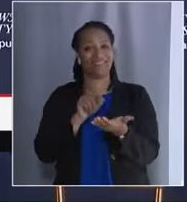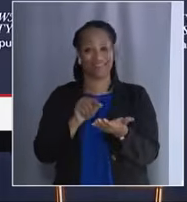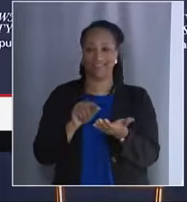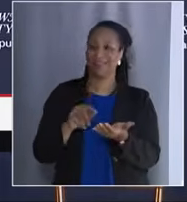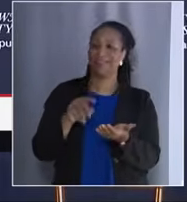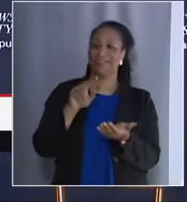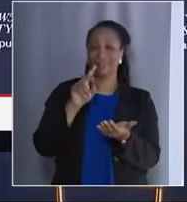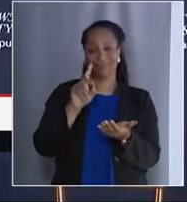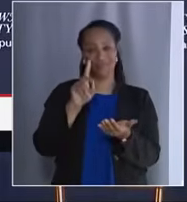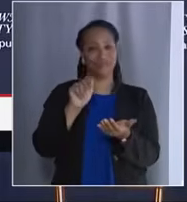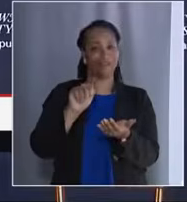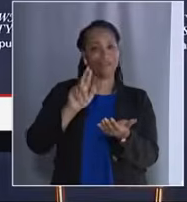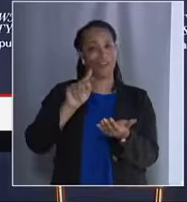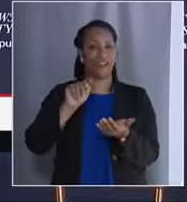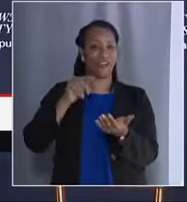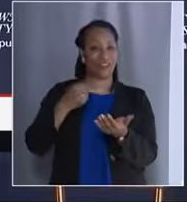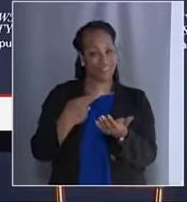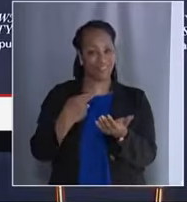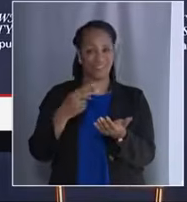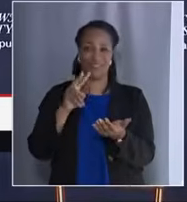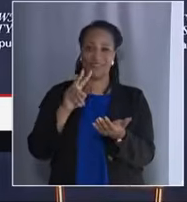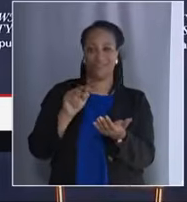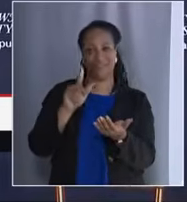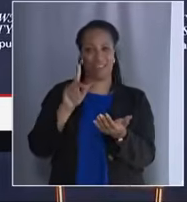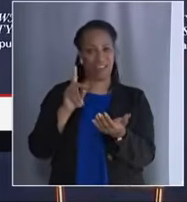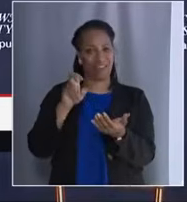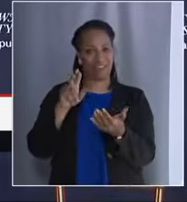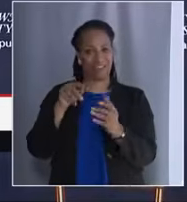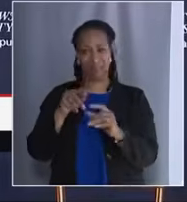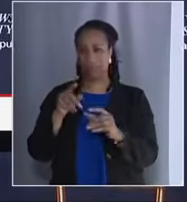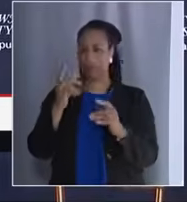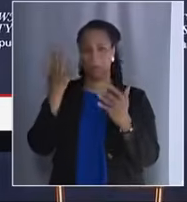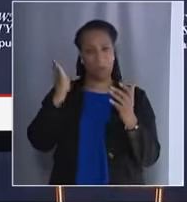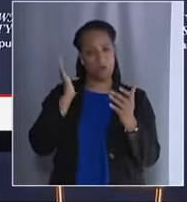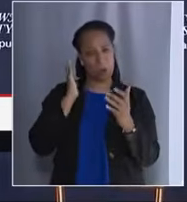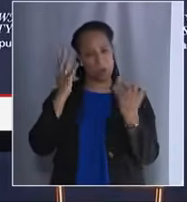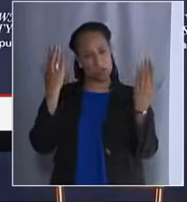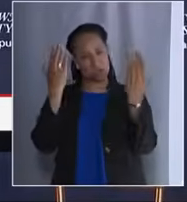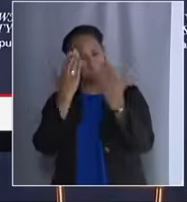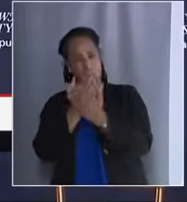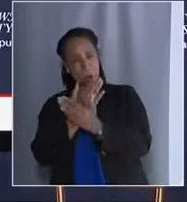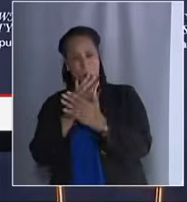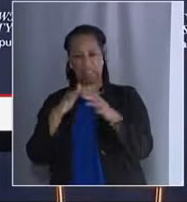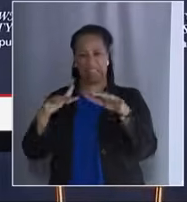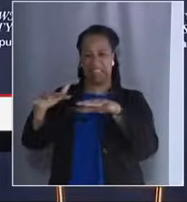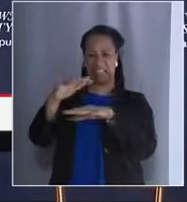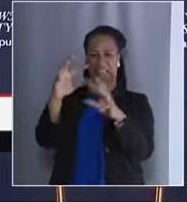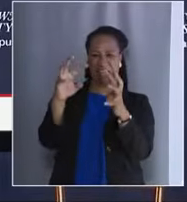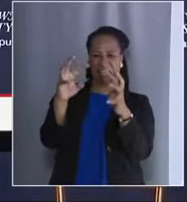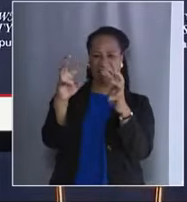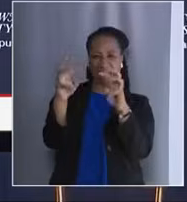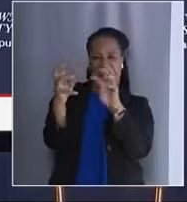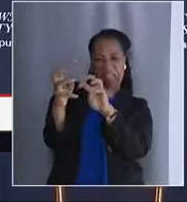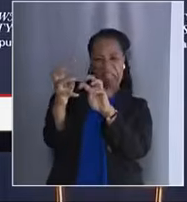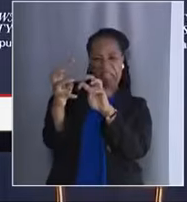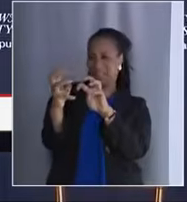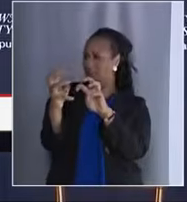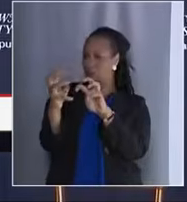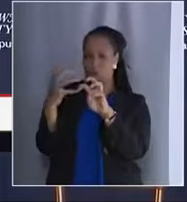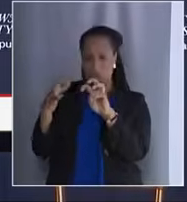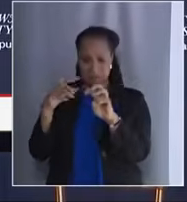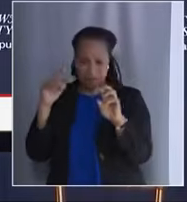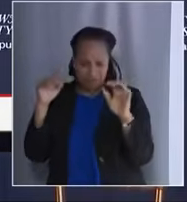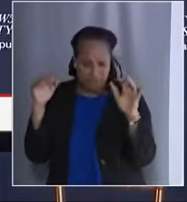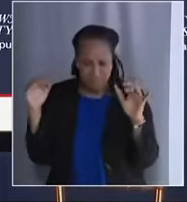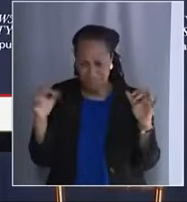shiny helmet of Darth Vader. So you had to change it up a little bit. But this is really a beautiful space. And if we're going to just really